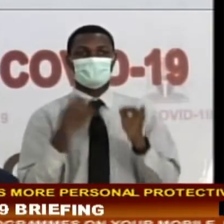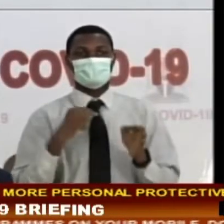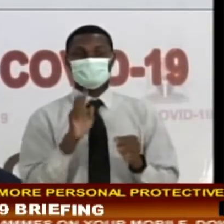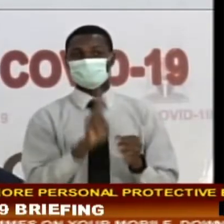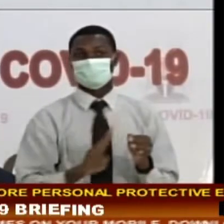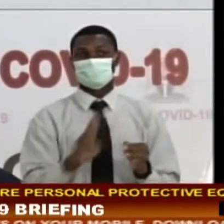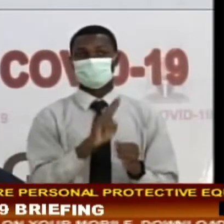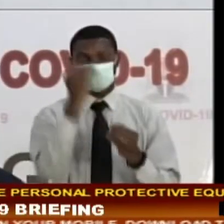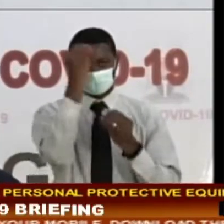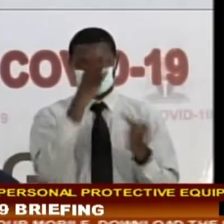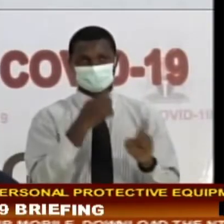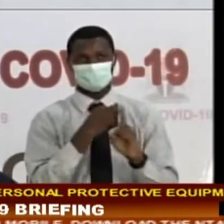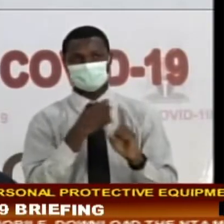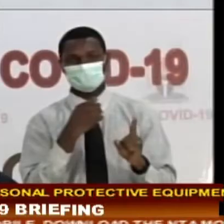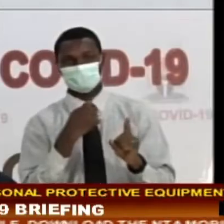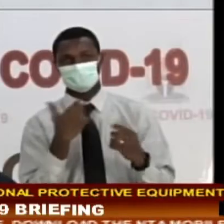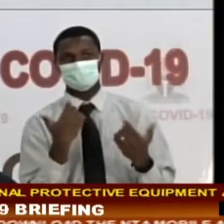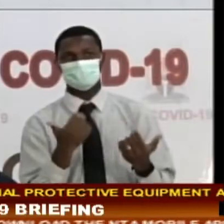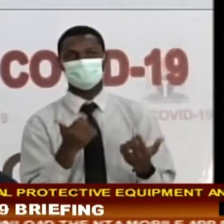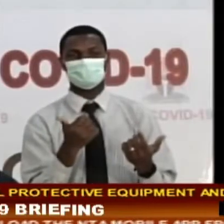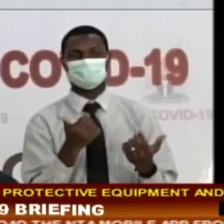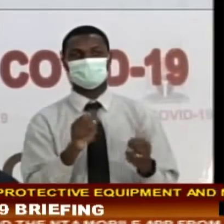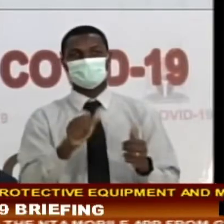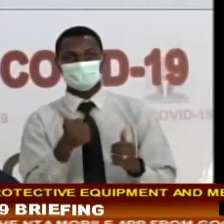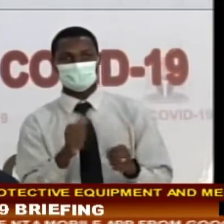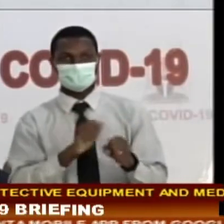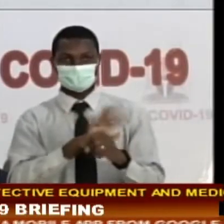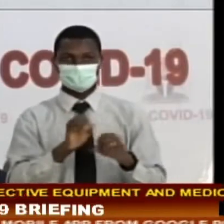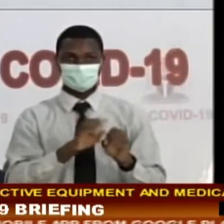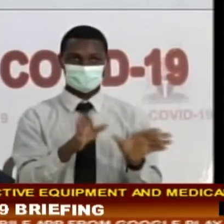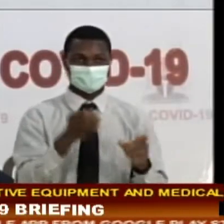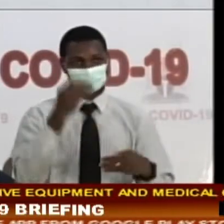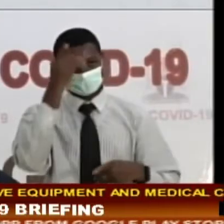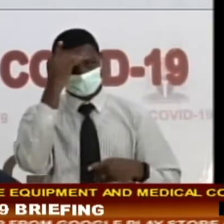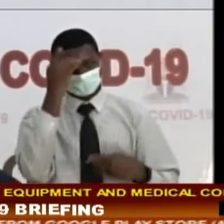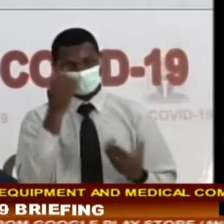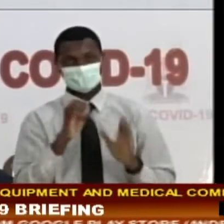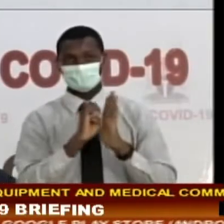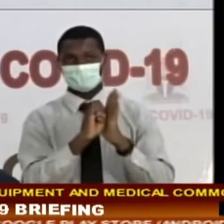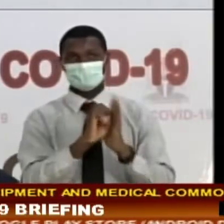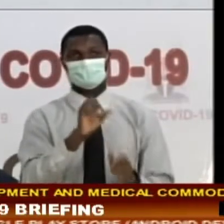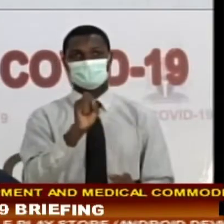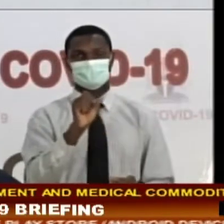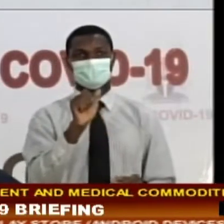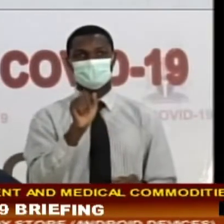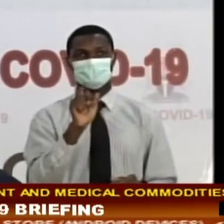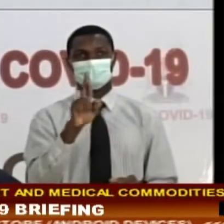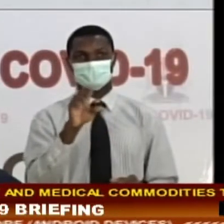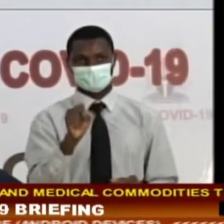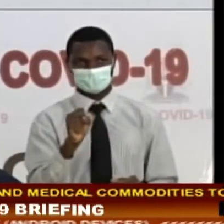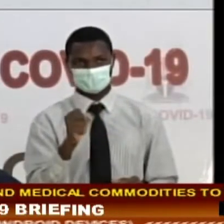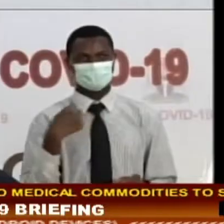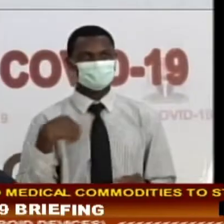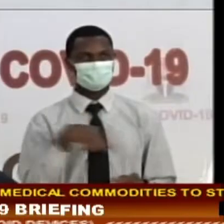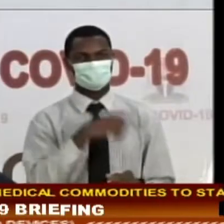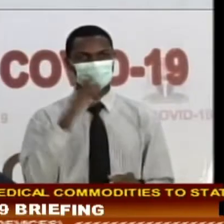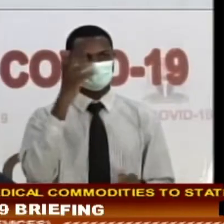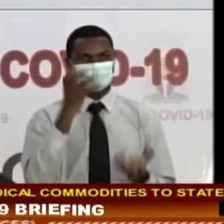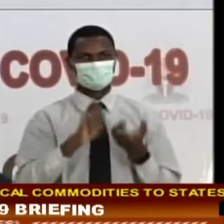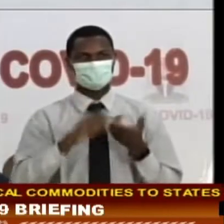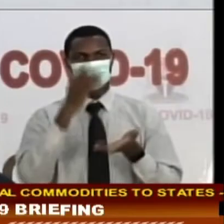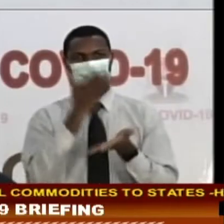infections such as SARS K and the M infection so let us stop the stigmatization